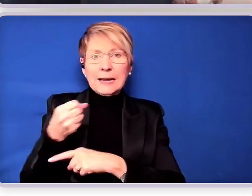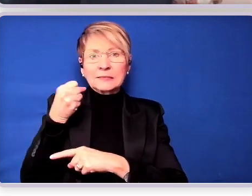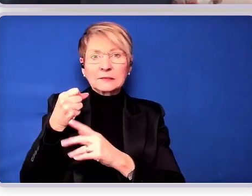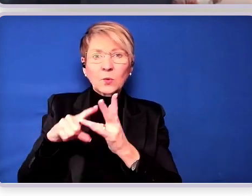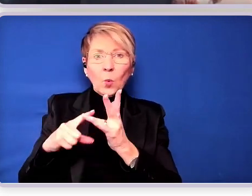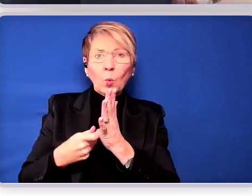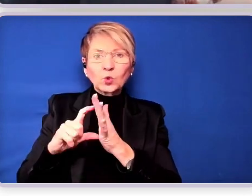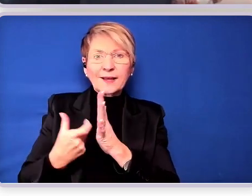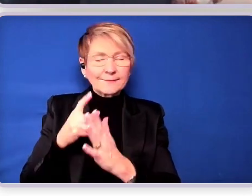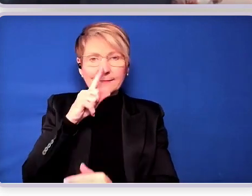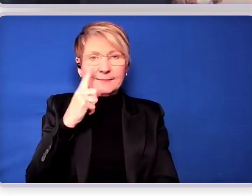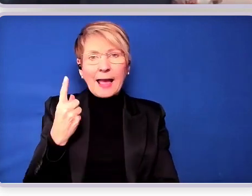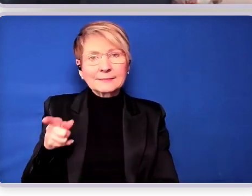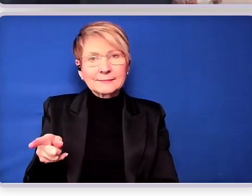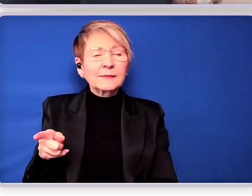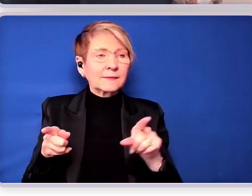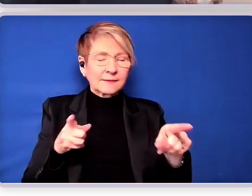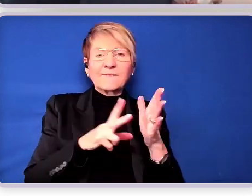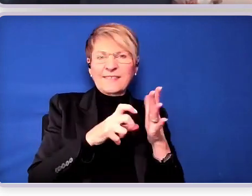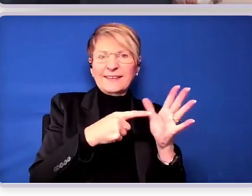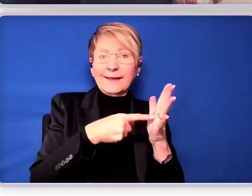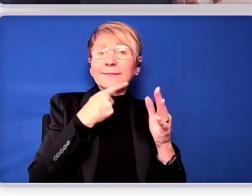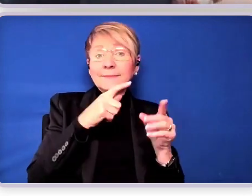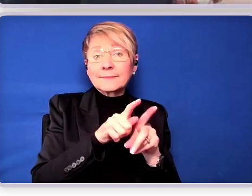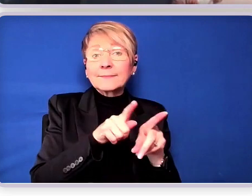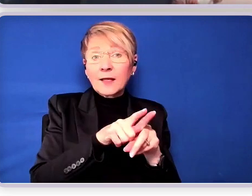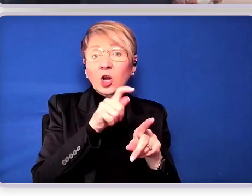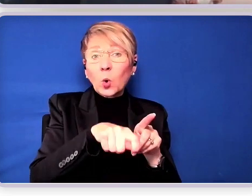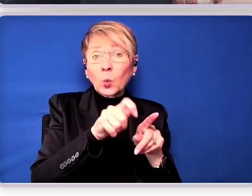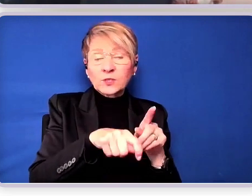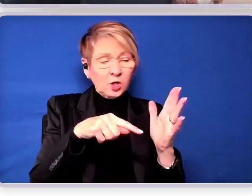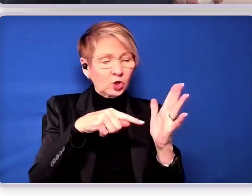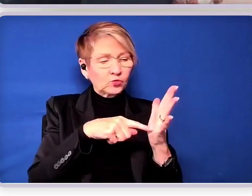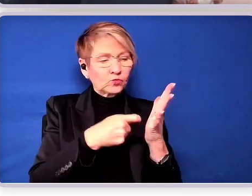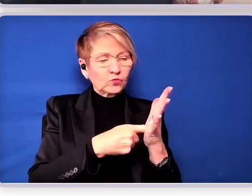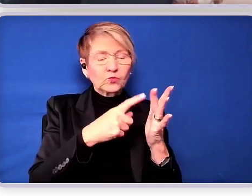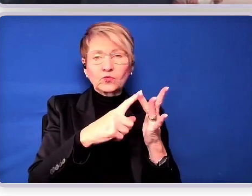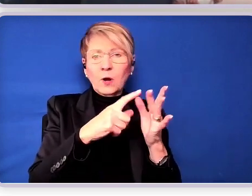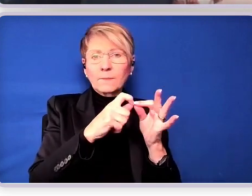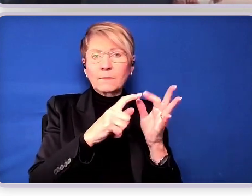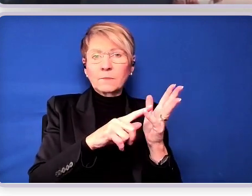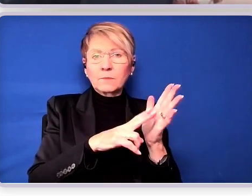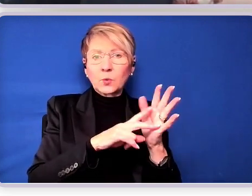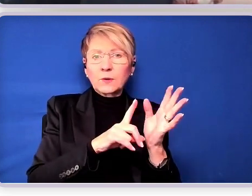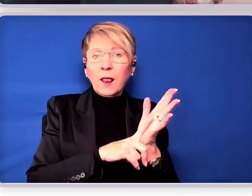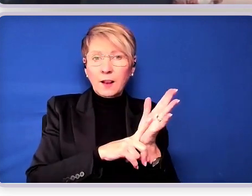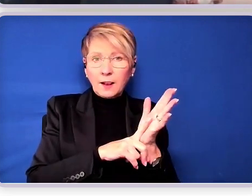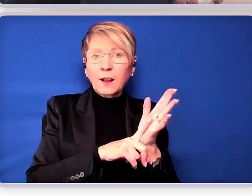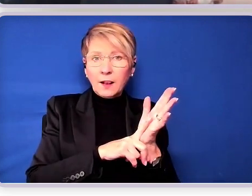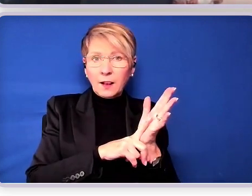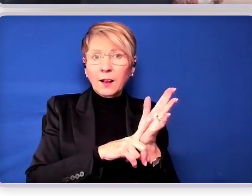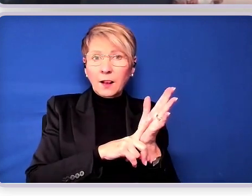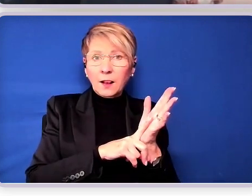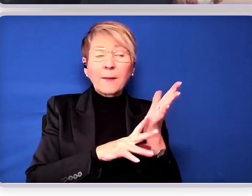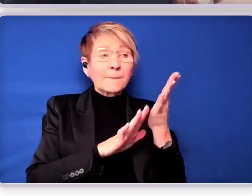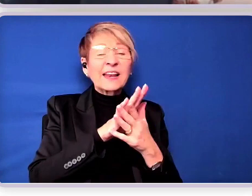of course, VCAT is like a court. It's a tribunal. So, at the end of the day, you have a public finding. You